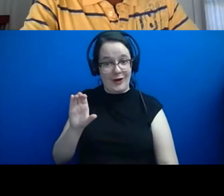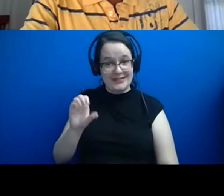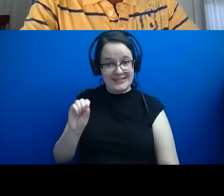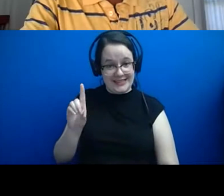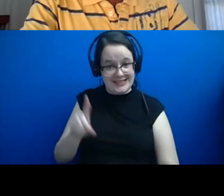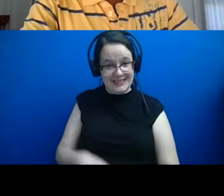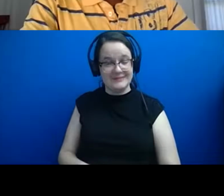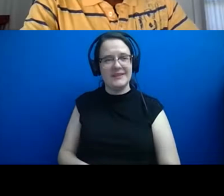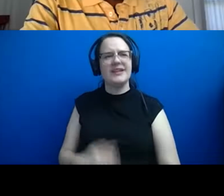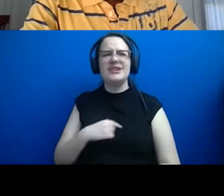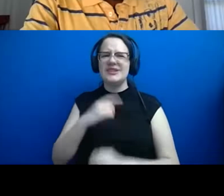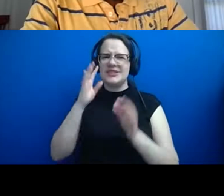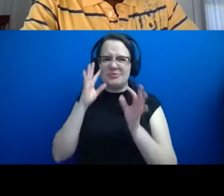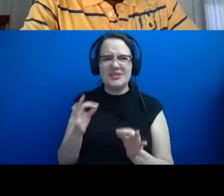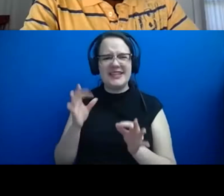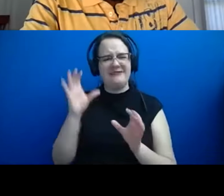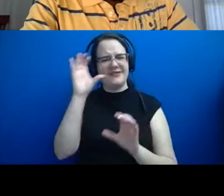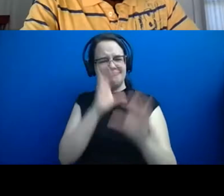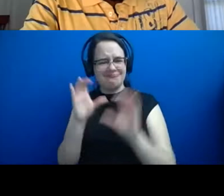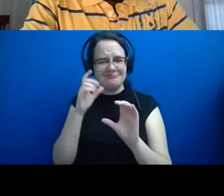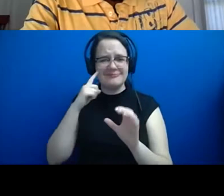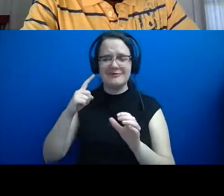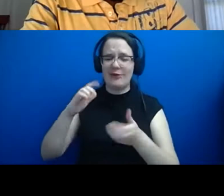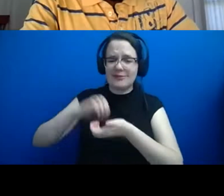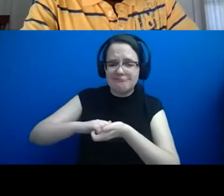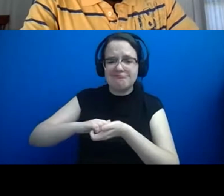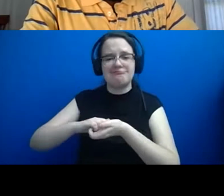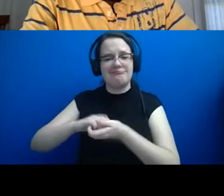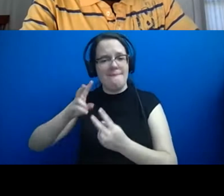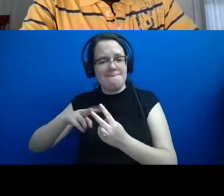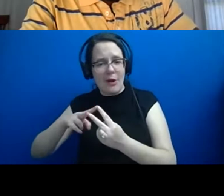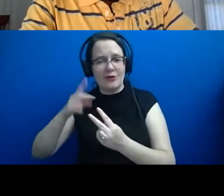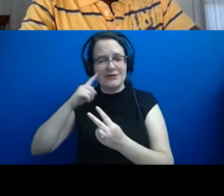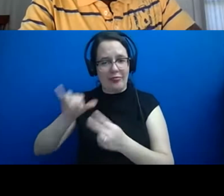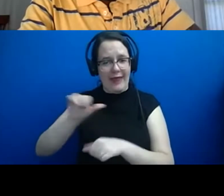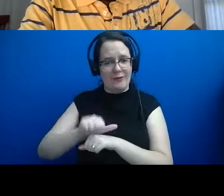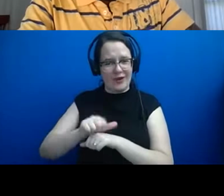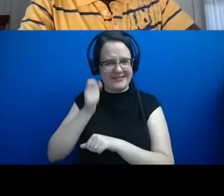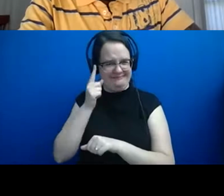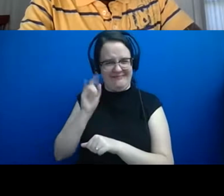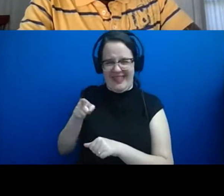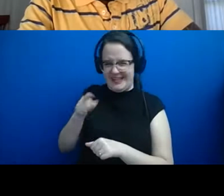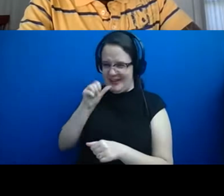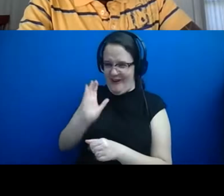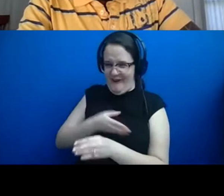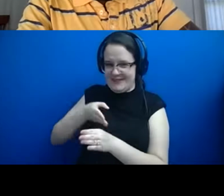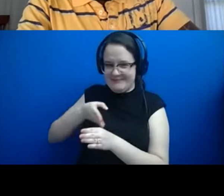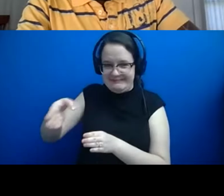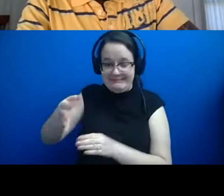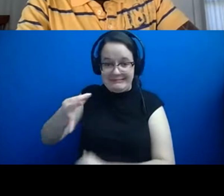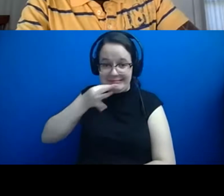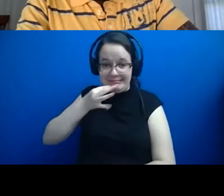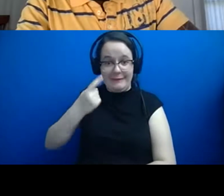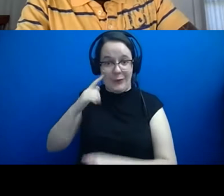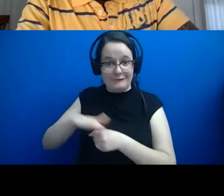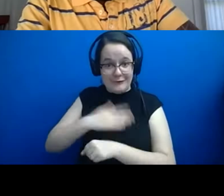looking for partners for that work. We're, you know, it's not our area of expertise to do full day programming,